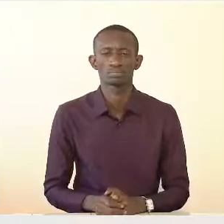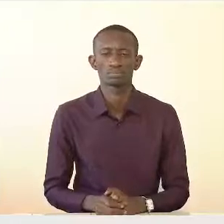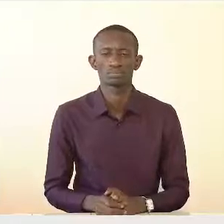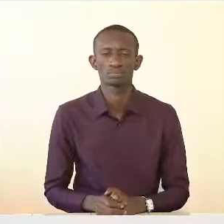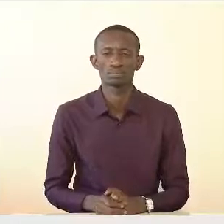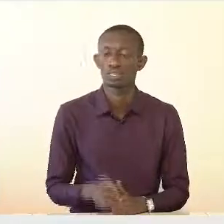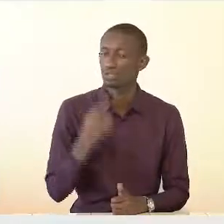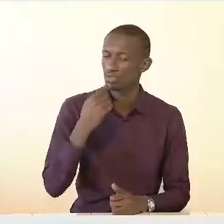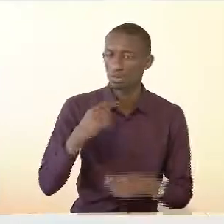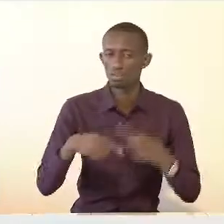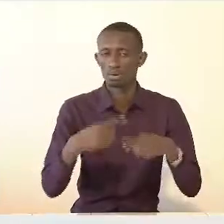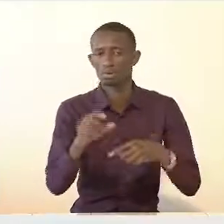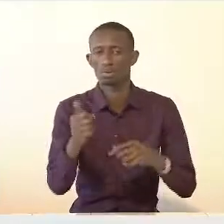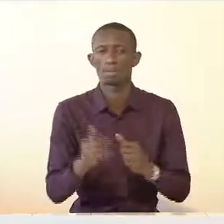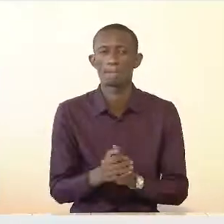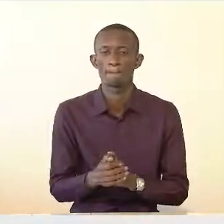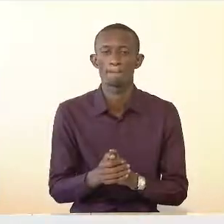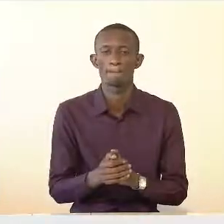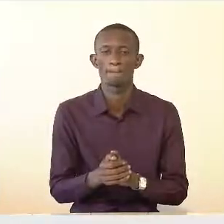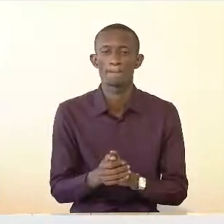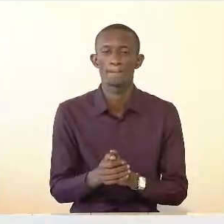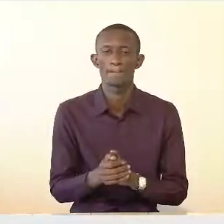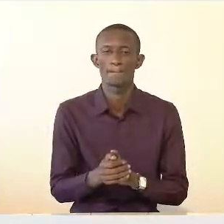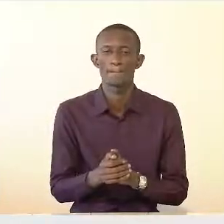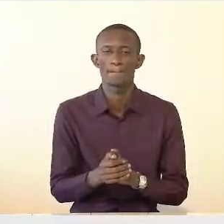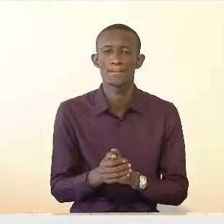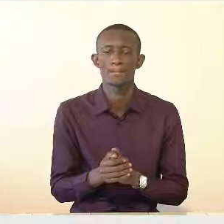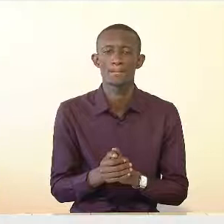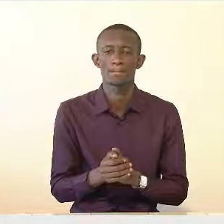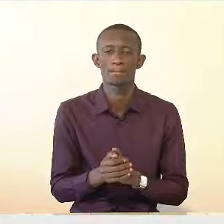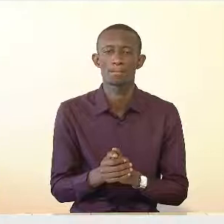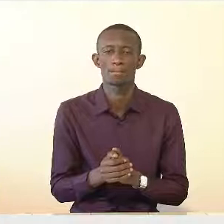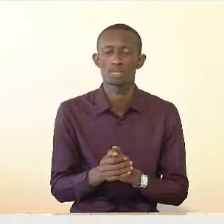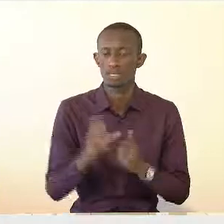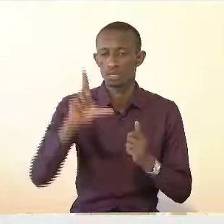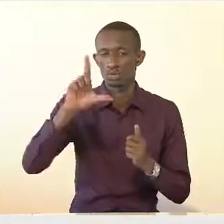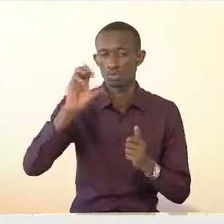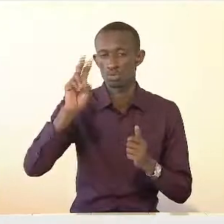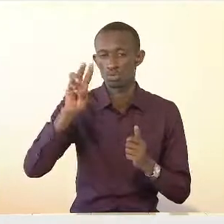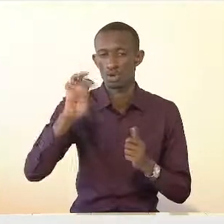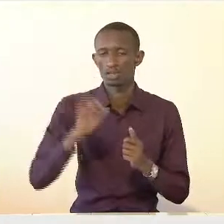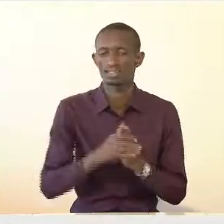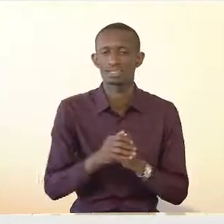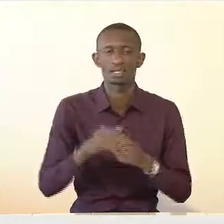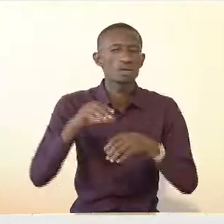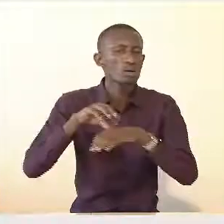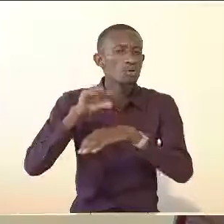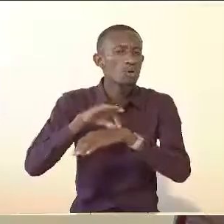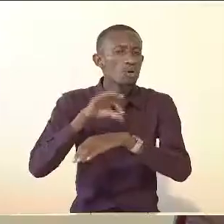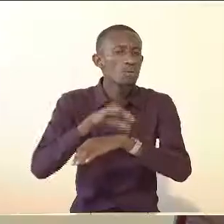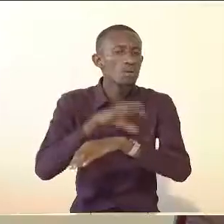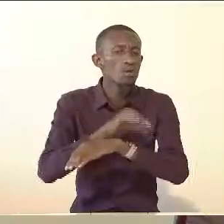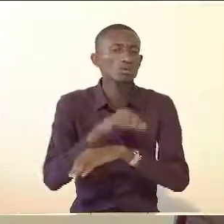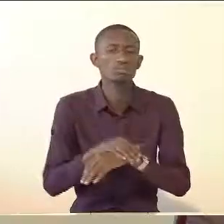Another process is lowering of the body hairs or the fur on the skin. Once the hairs on the skin are lowered